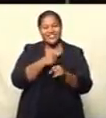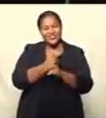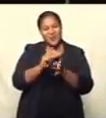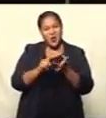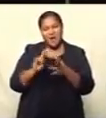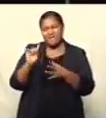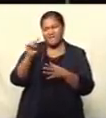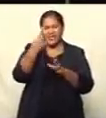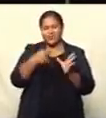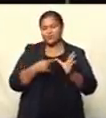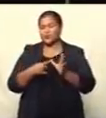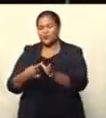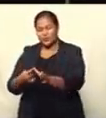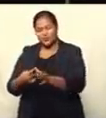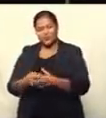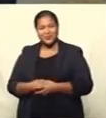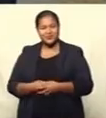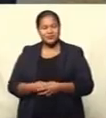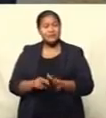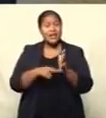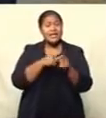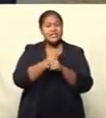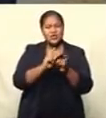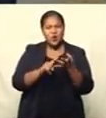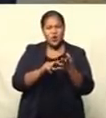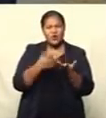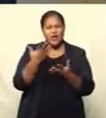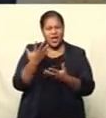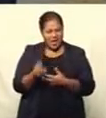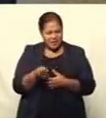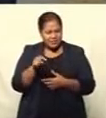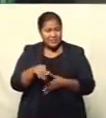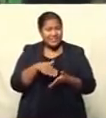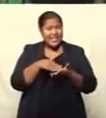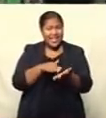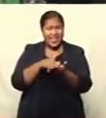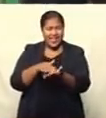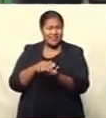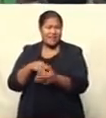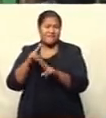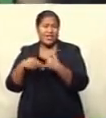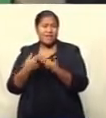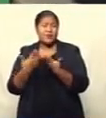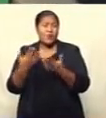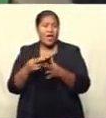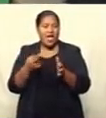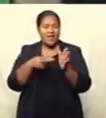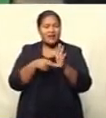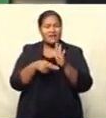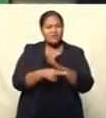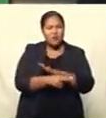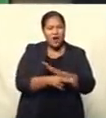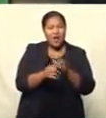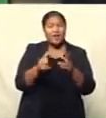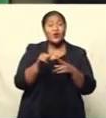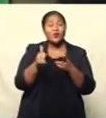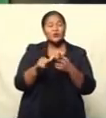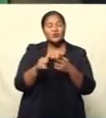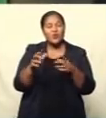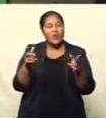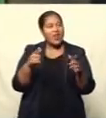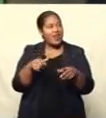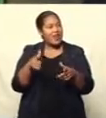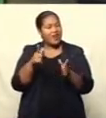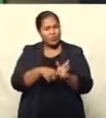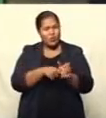First Responders. The NGO has been helping needy families in Navua as well as Lautoka. This is the